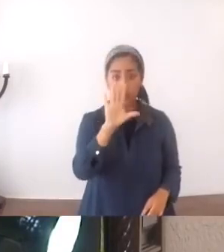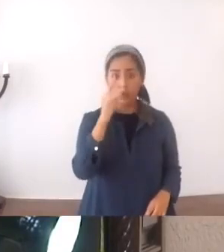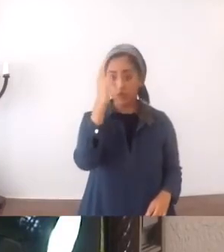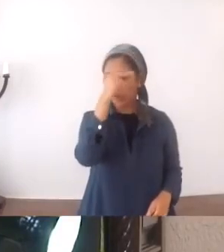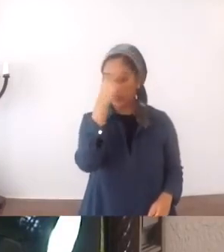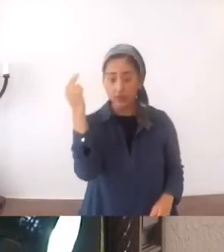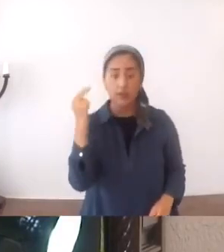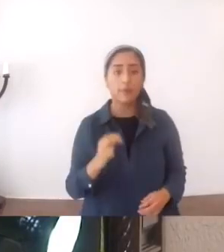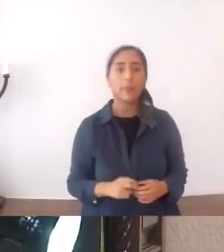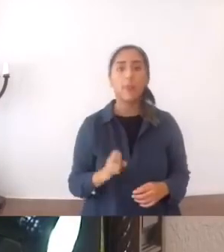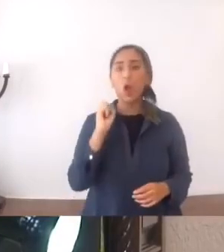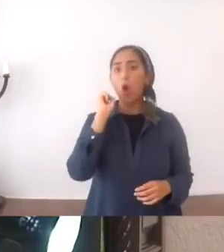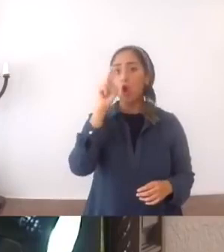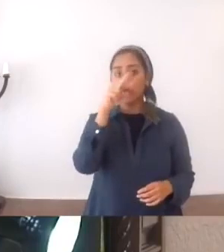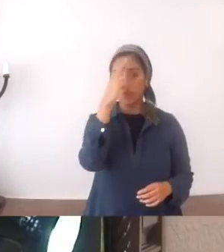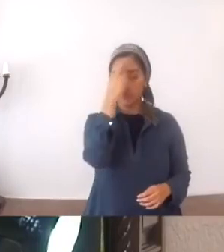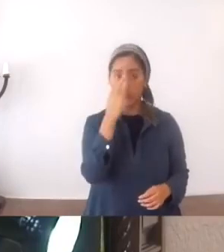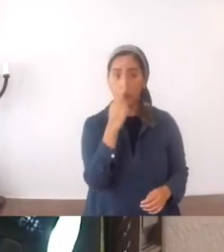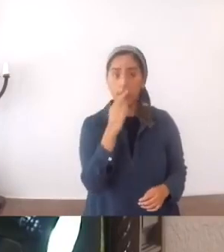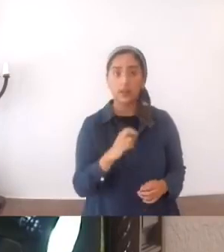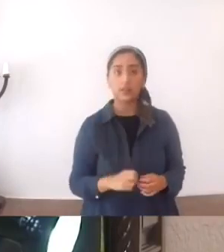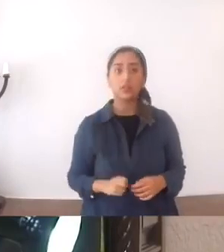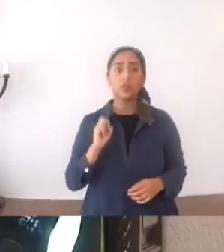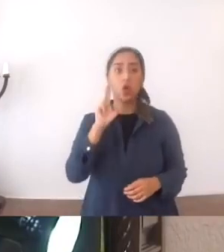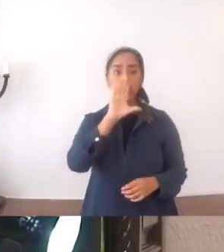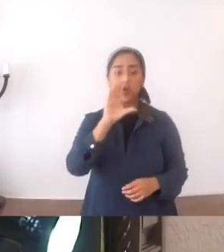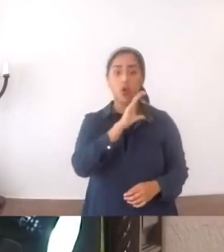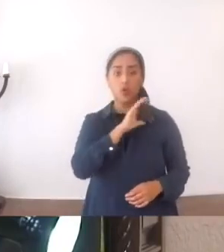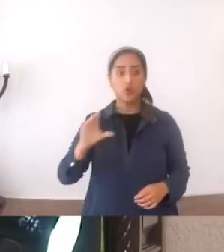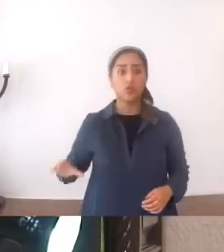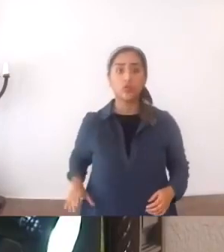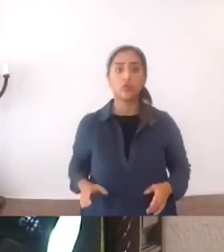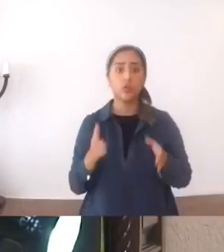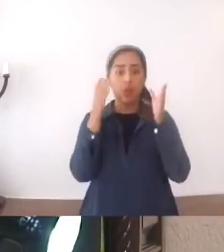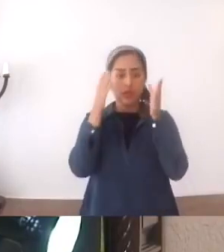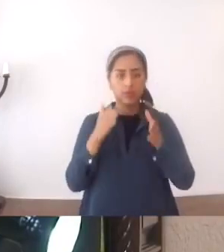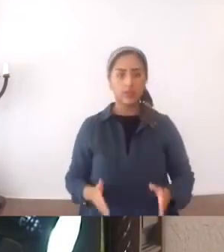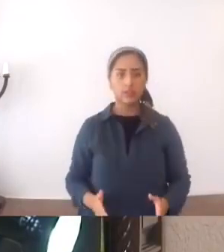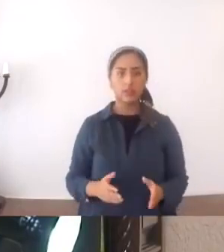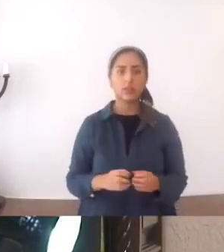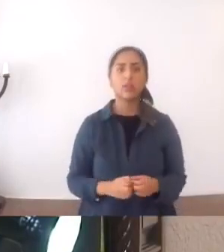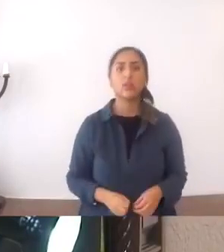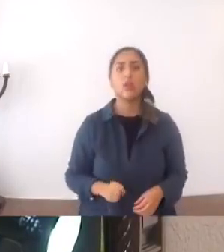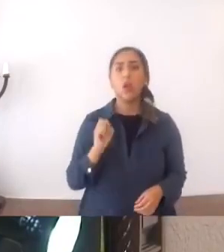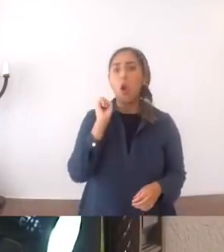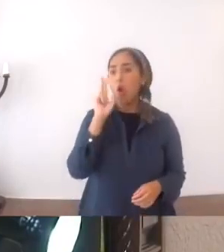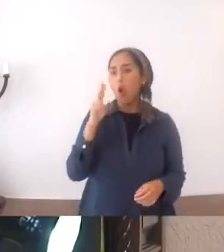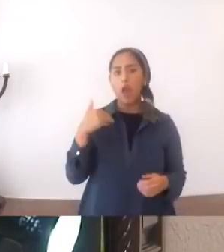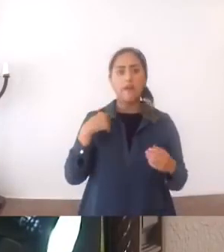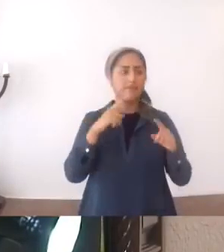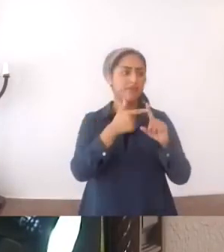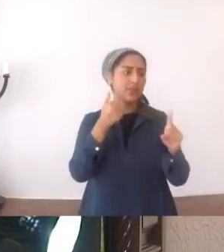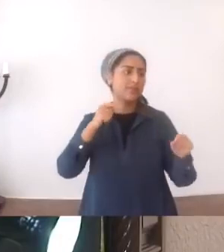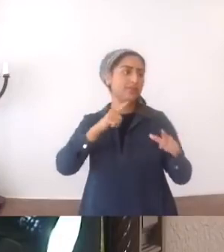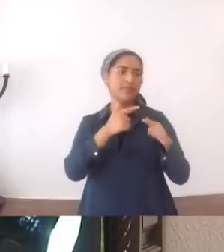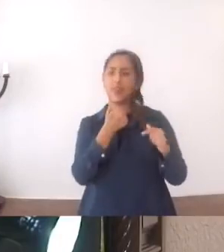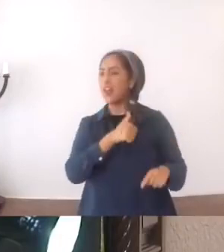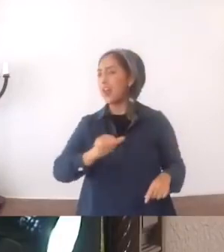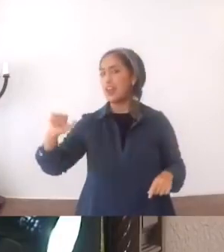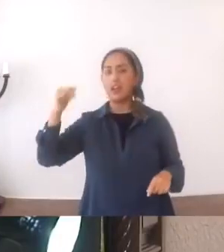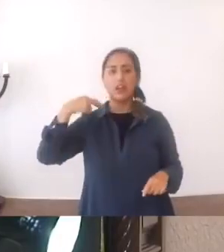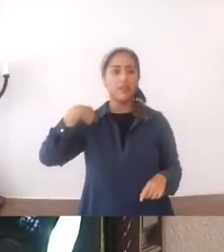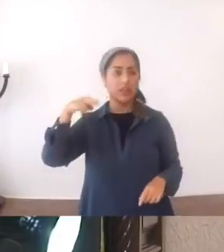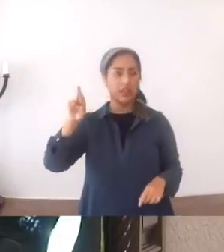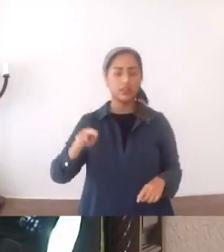Father can Y open si eres your eyes. católico, And if apostólico y you're romano, Catholic and Roman, o cristiano evangélico, or an evangelist o Christian, pentecostal, or